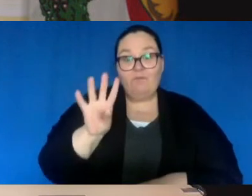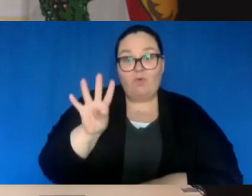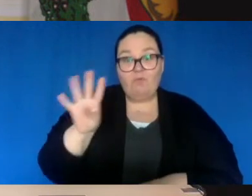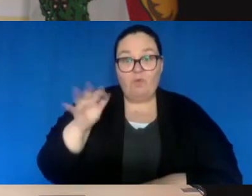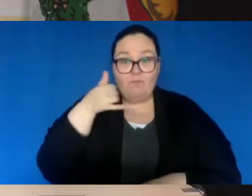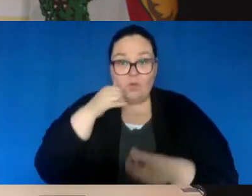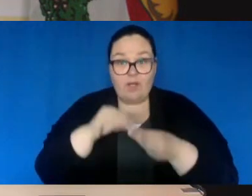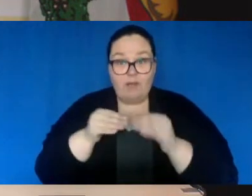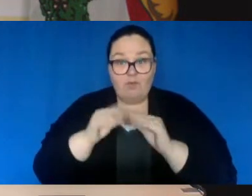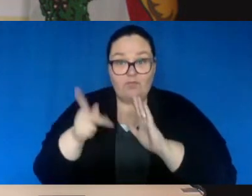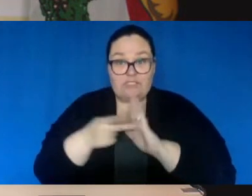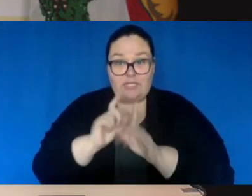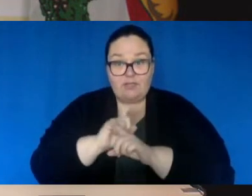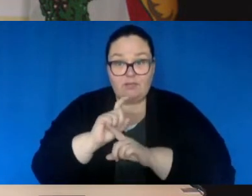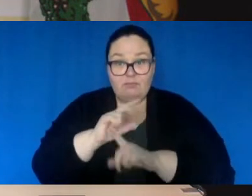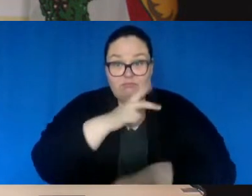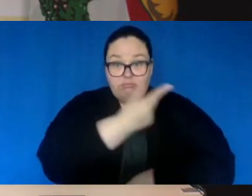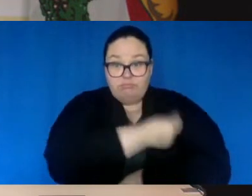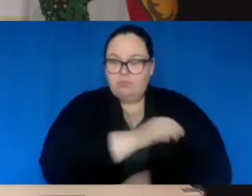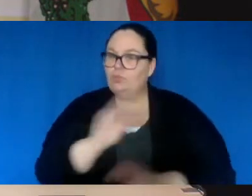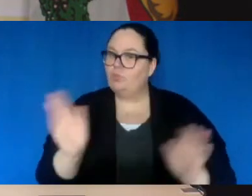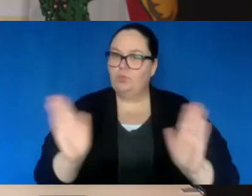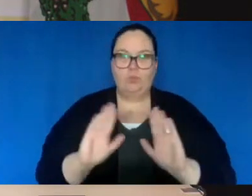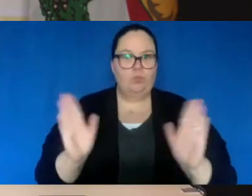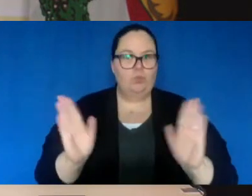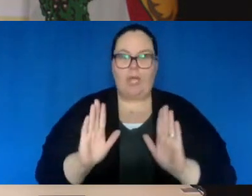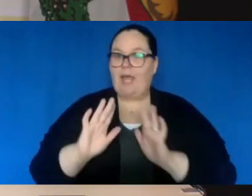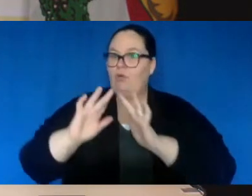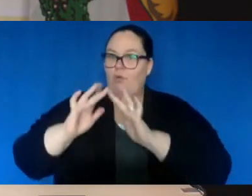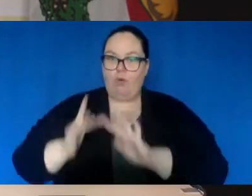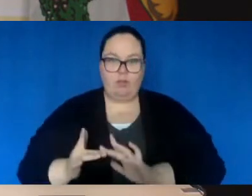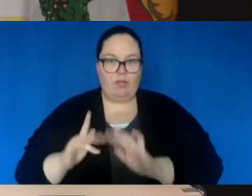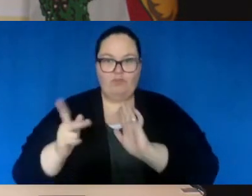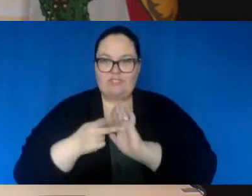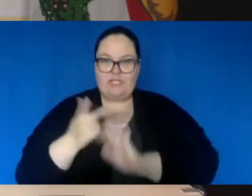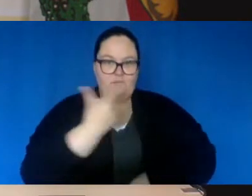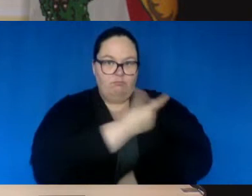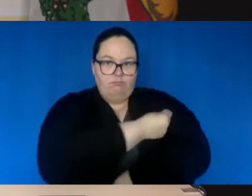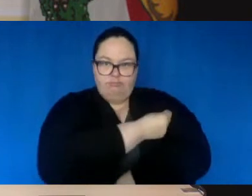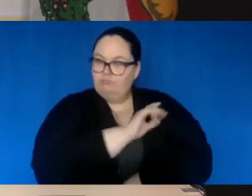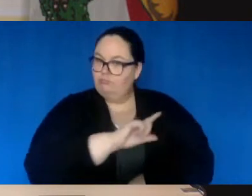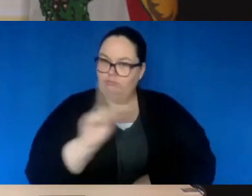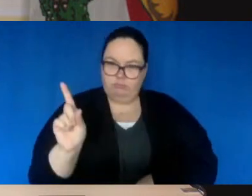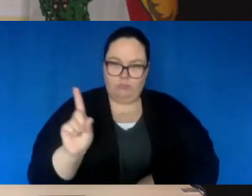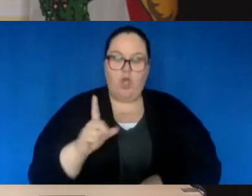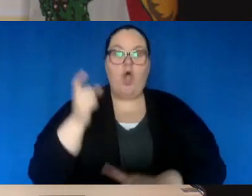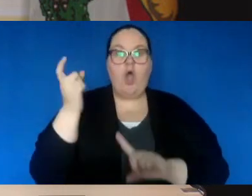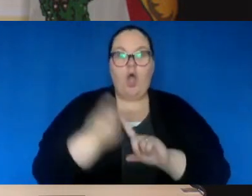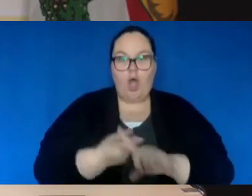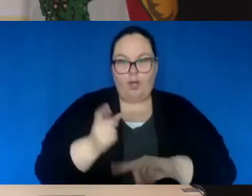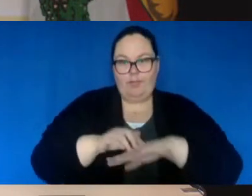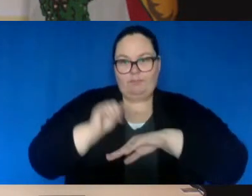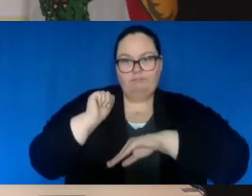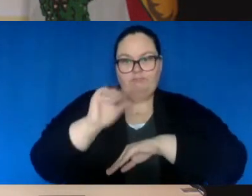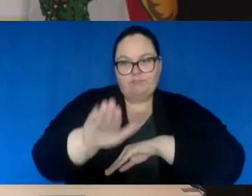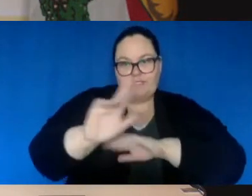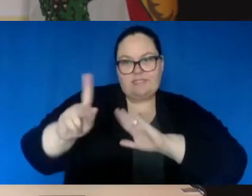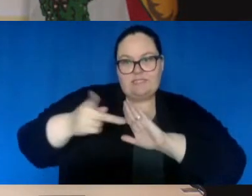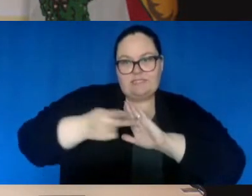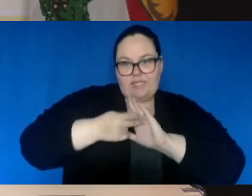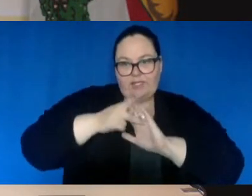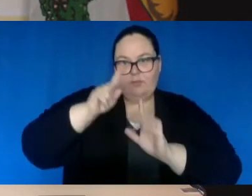dose appointment, and we ask that you don't go online to book your second dose appointment, as we'll automatically send you your second